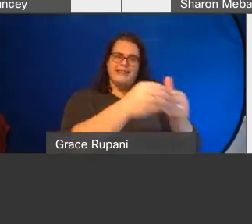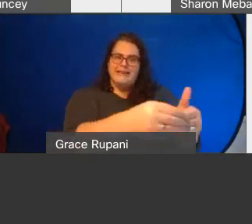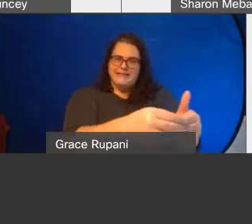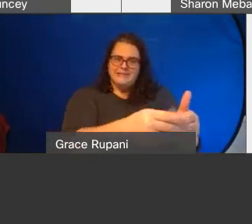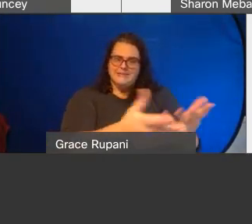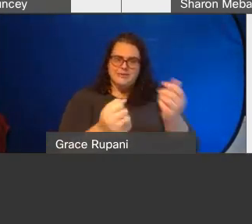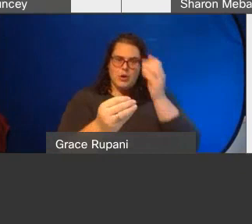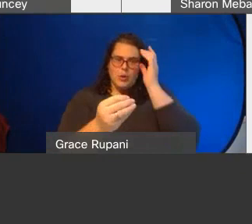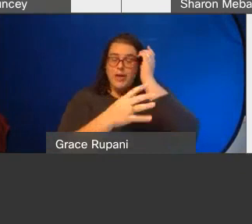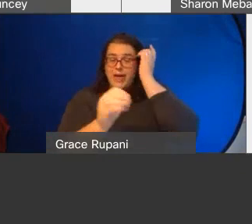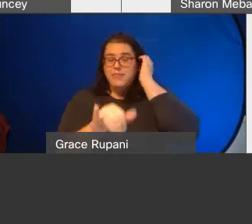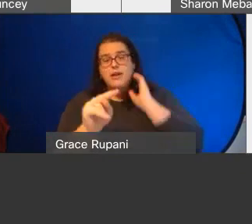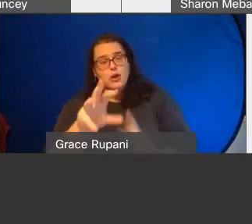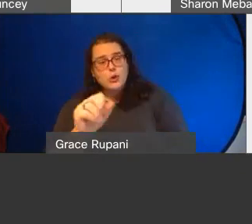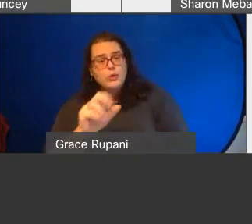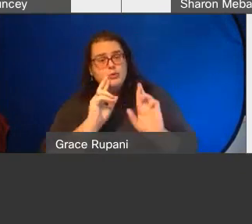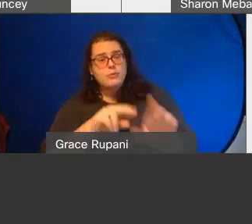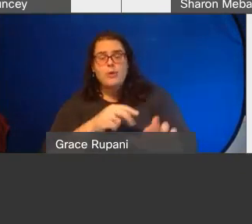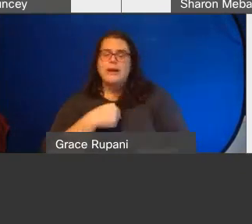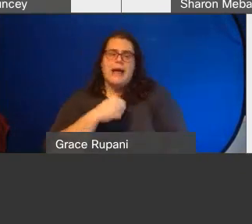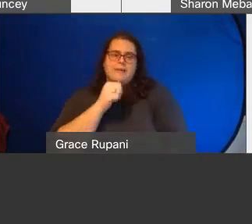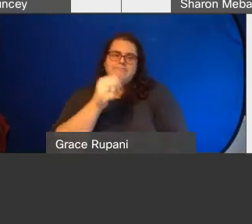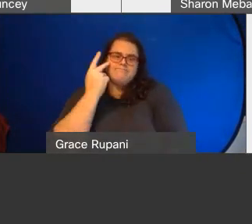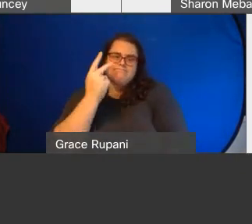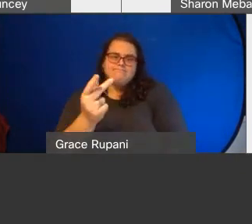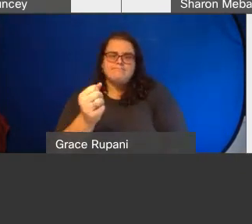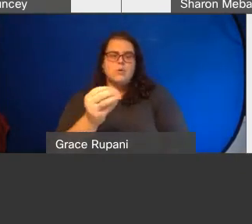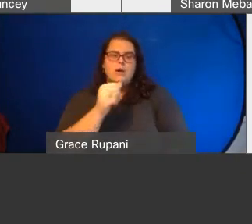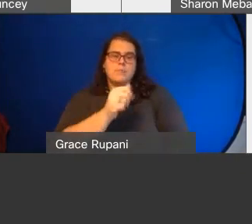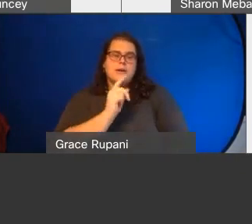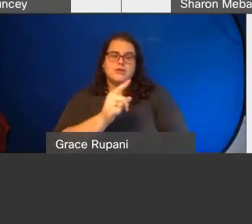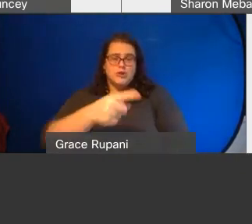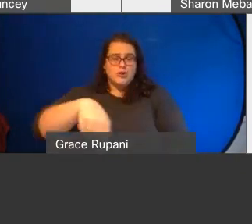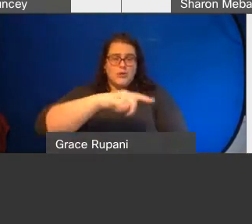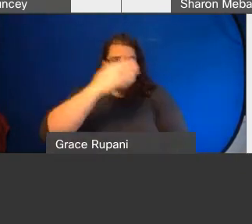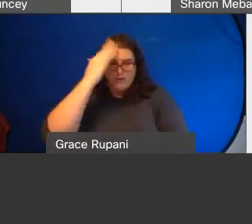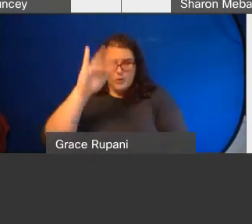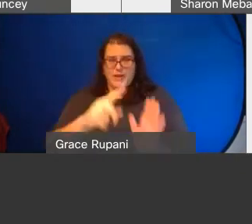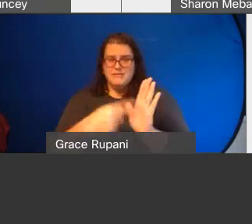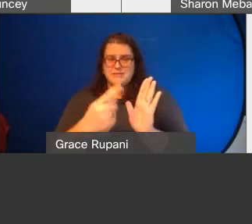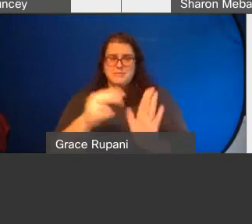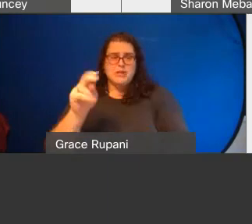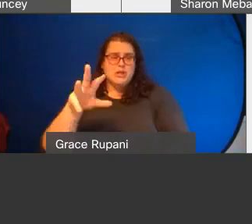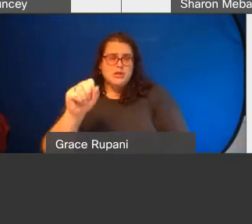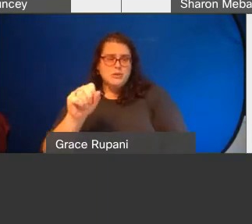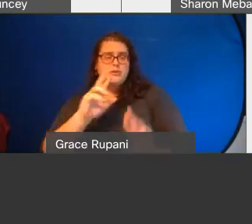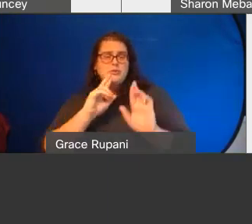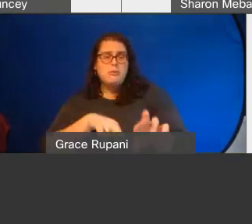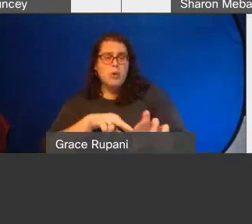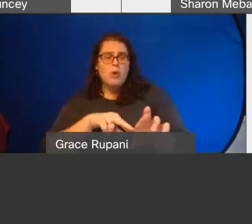news report, so I'm not certain. As you know, news reports can sometimes be a little